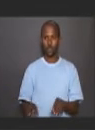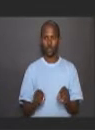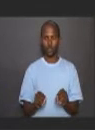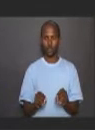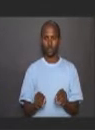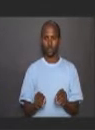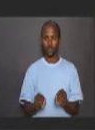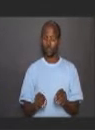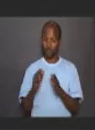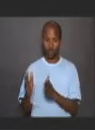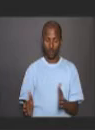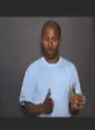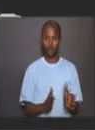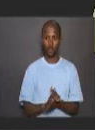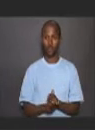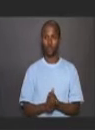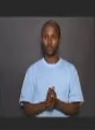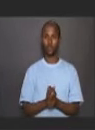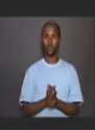Students, let's get ready.